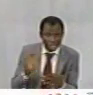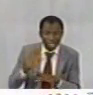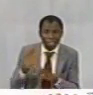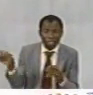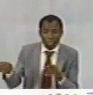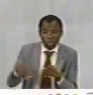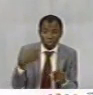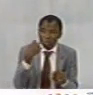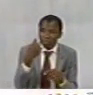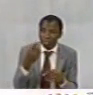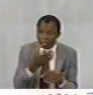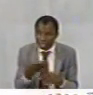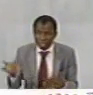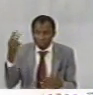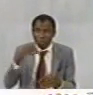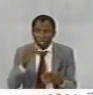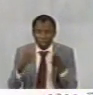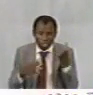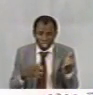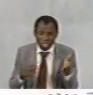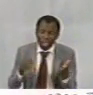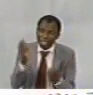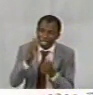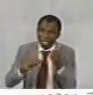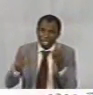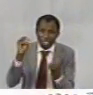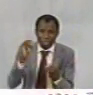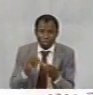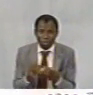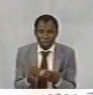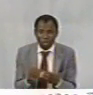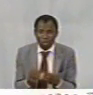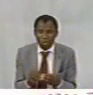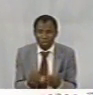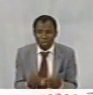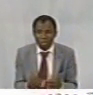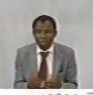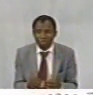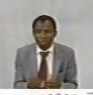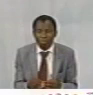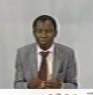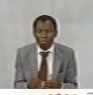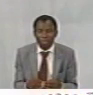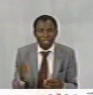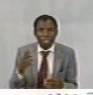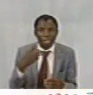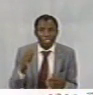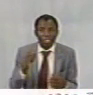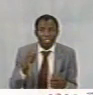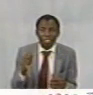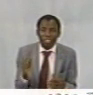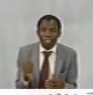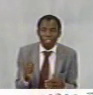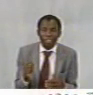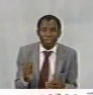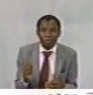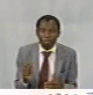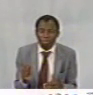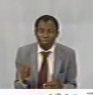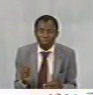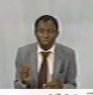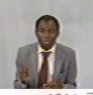thank you for praying and she um the pastor's wife prayed and then the pastor prayed for um the situation